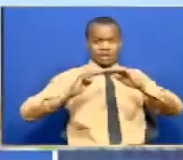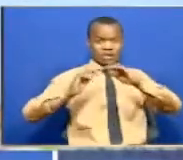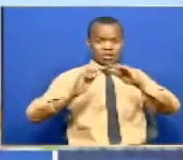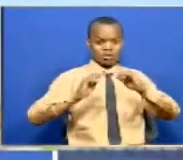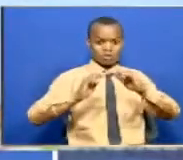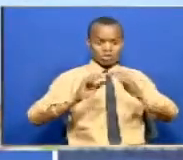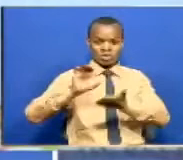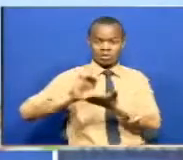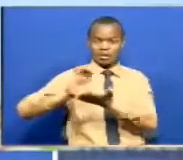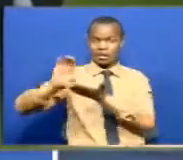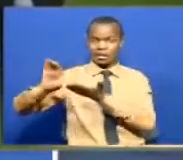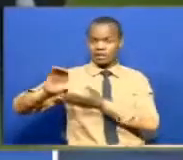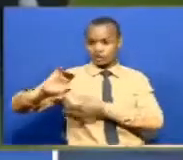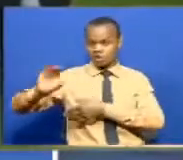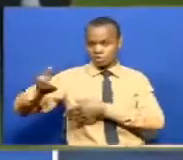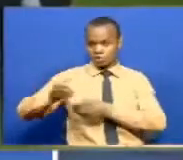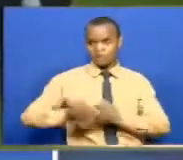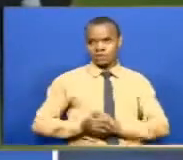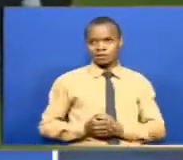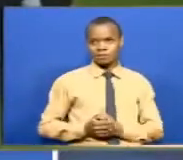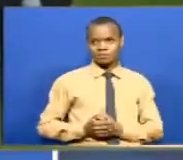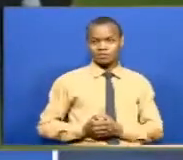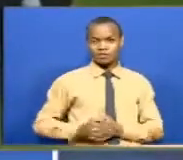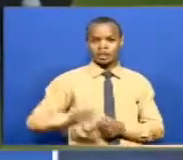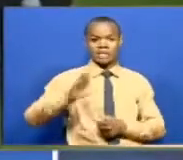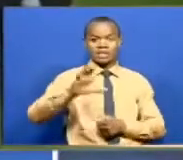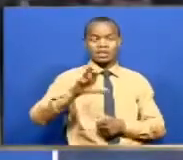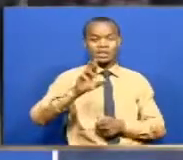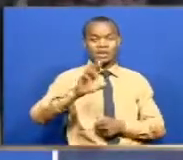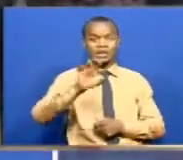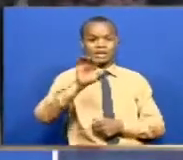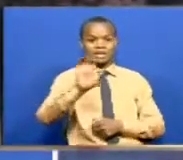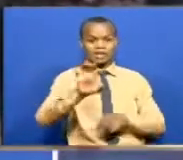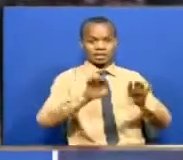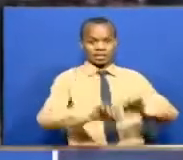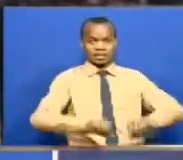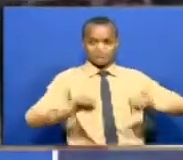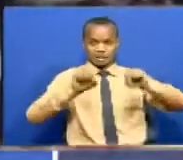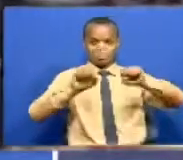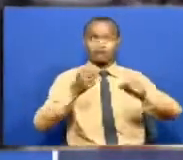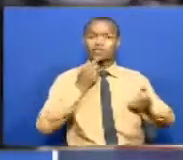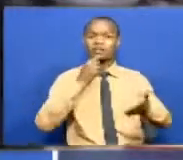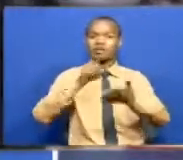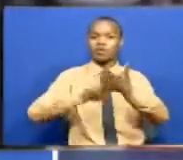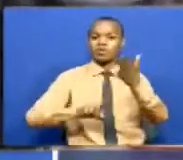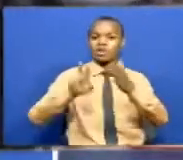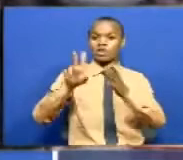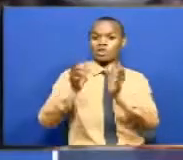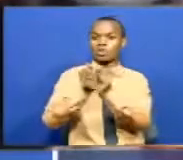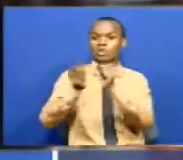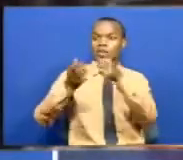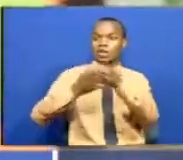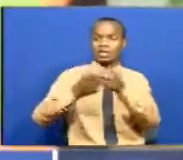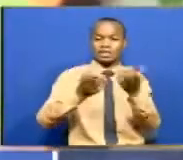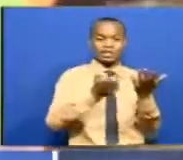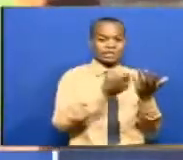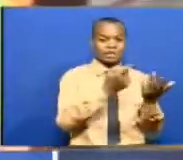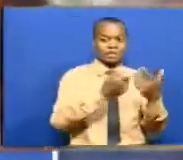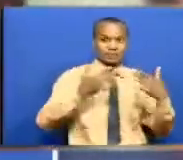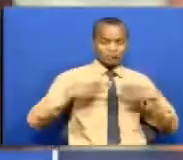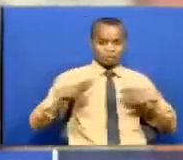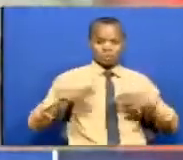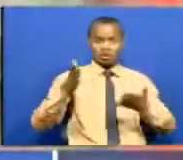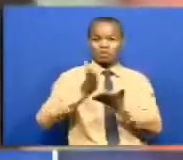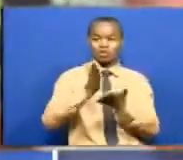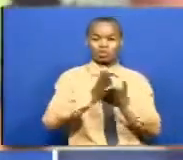allocation to counties. CRA Chairperson Jane Kiringai noted that the 2019 census has further provided fodder